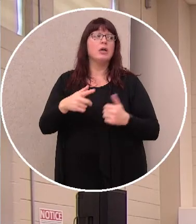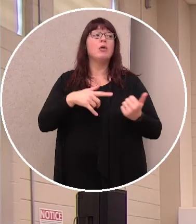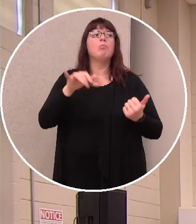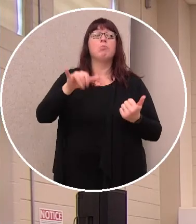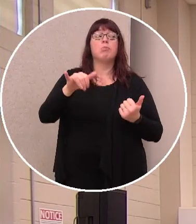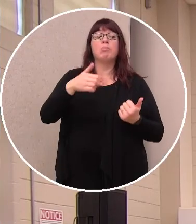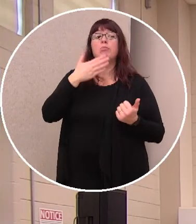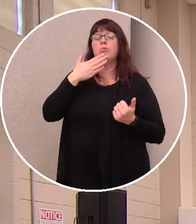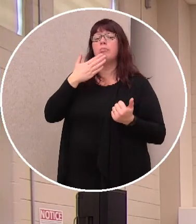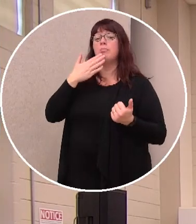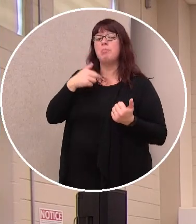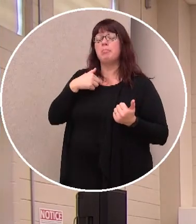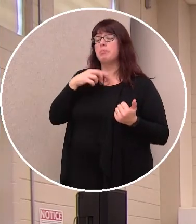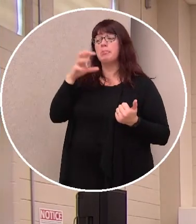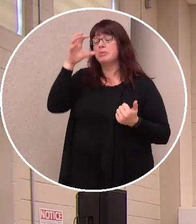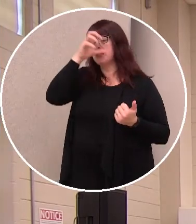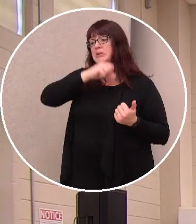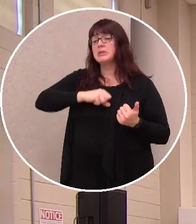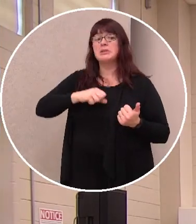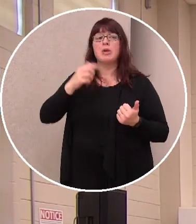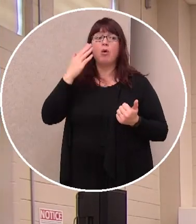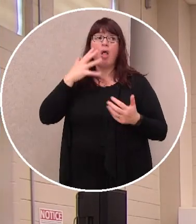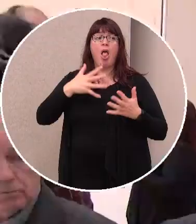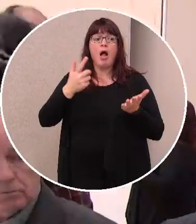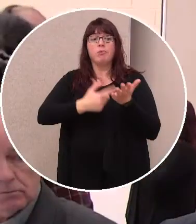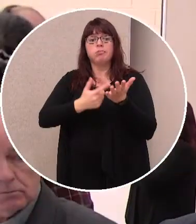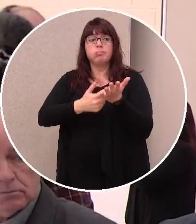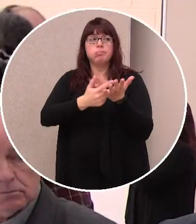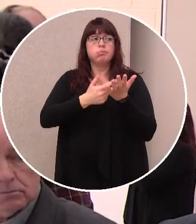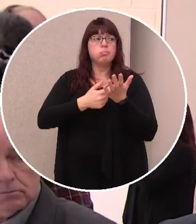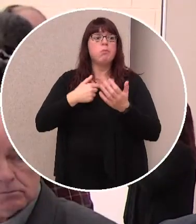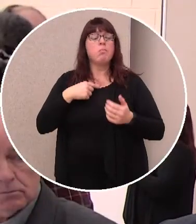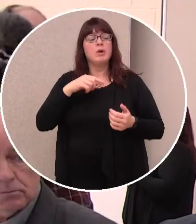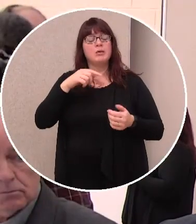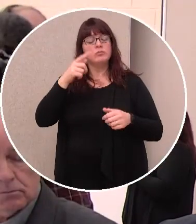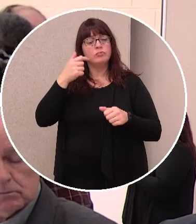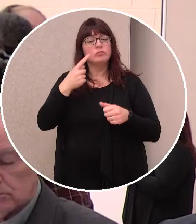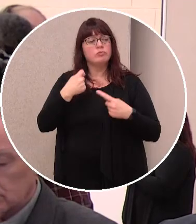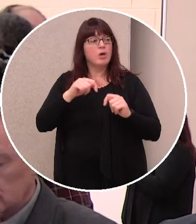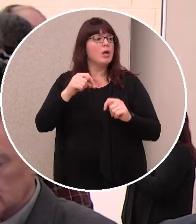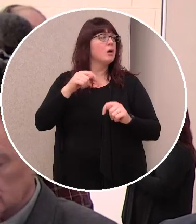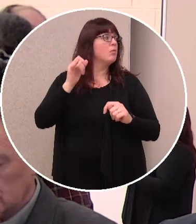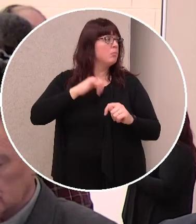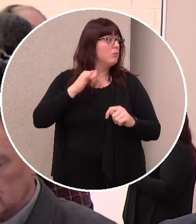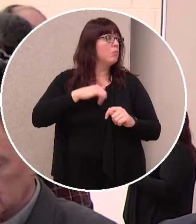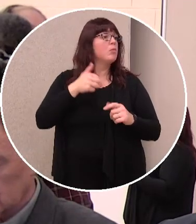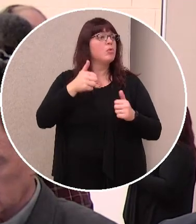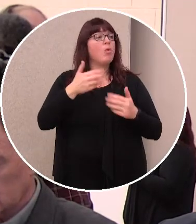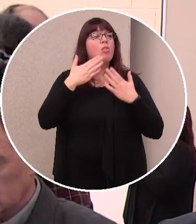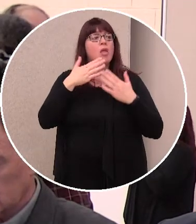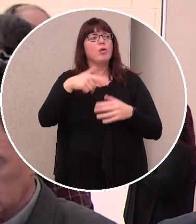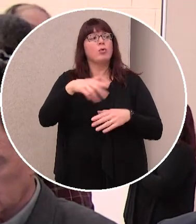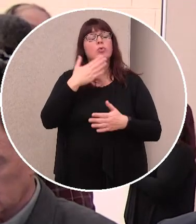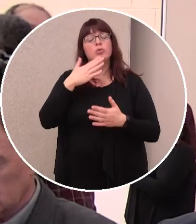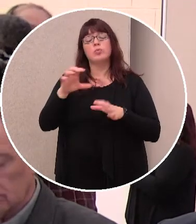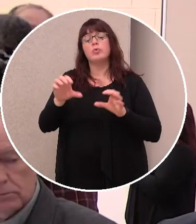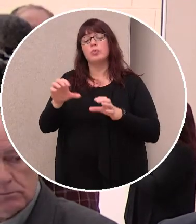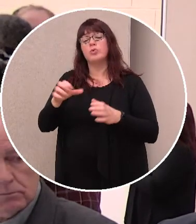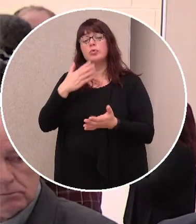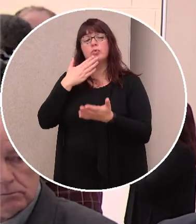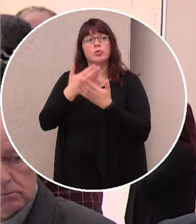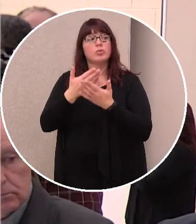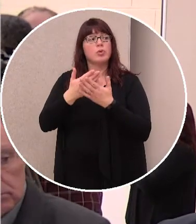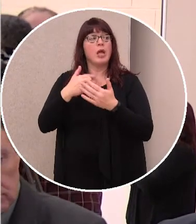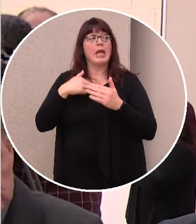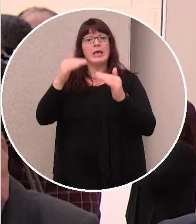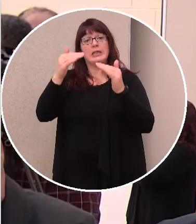that, because I sort of missed it. I know there's been a lot of discussion on it, and I want to commend Terry and the staff for a great job on that. But I have a second